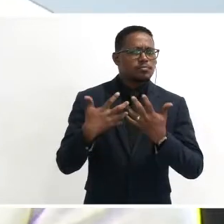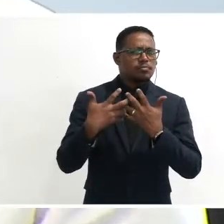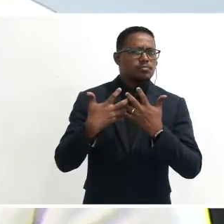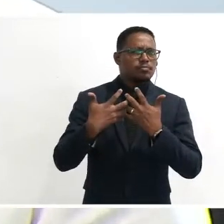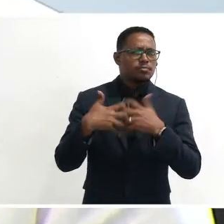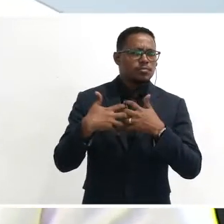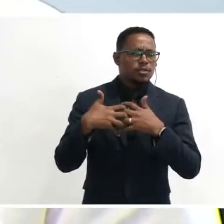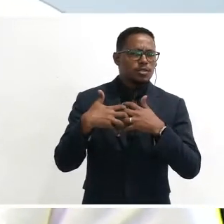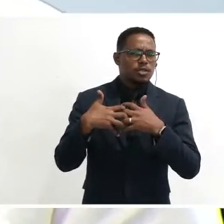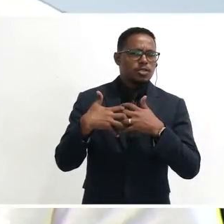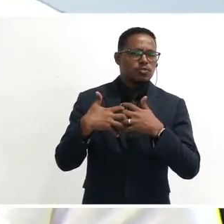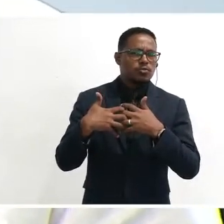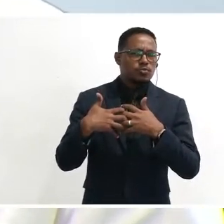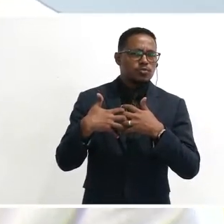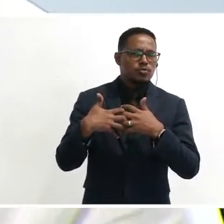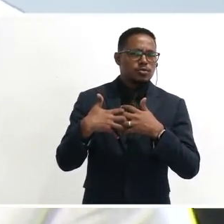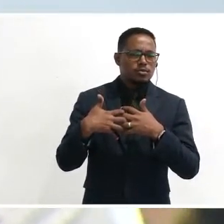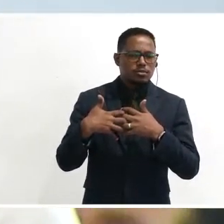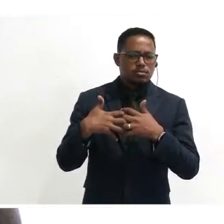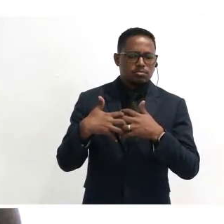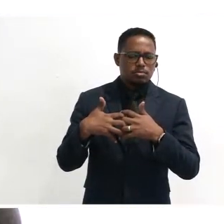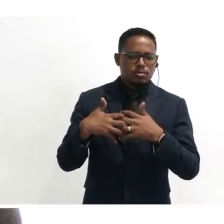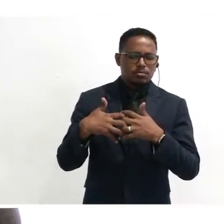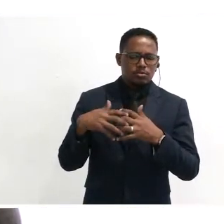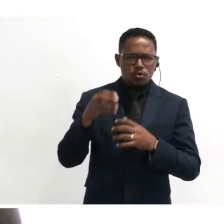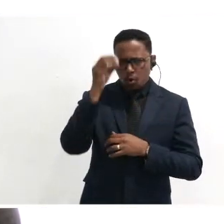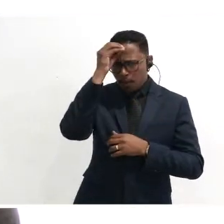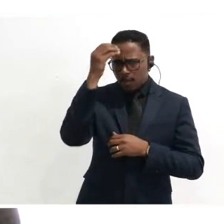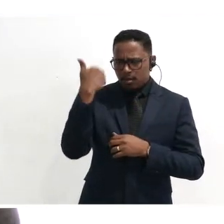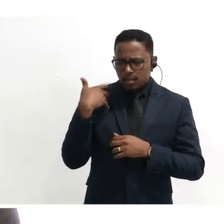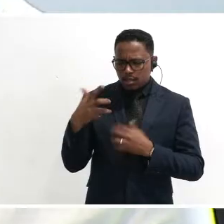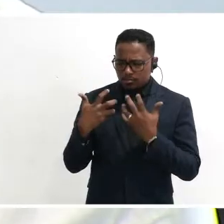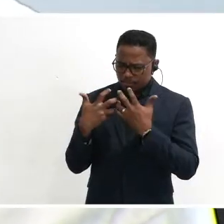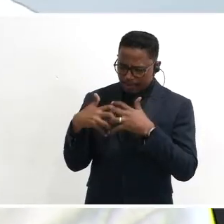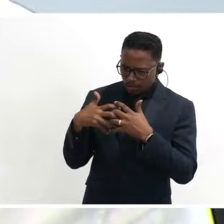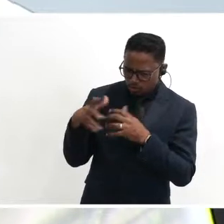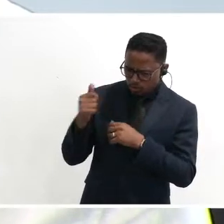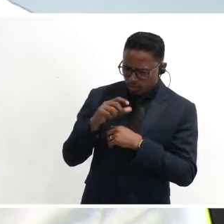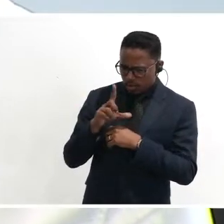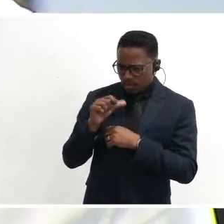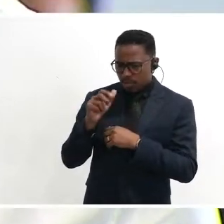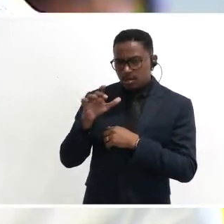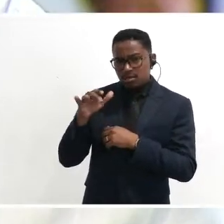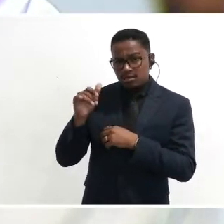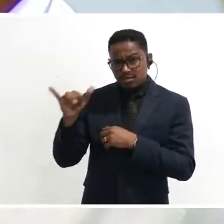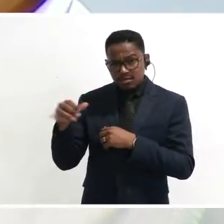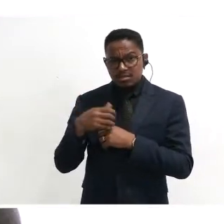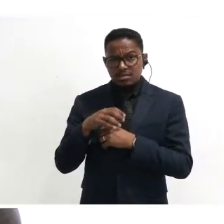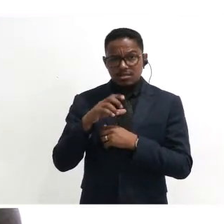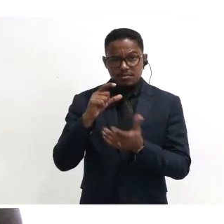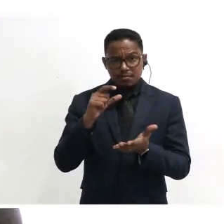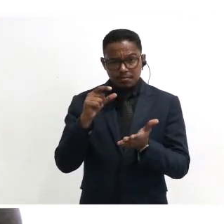to semiconductor for a country like this. What kind of chips? The legacy chips, like the Oh, metro legacy nodes. chips.